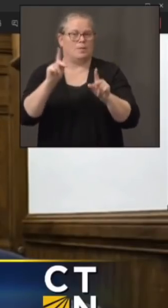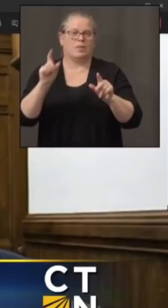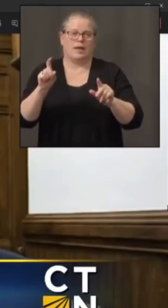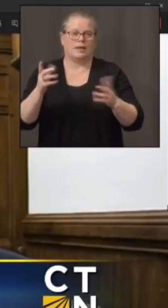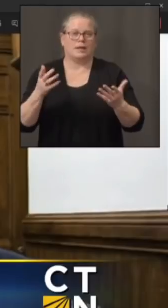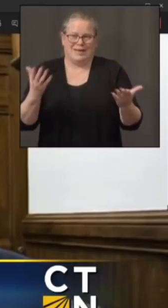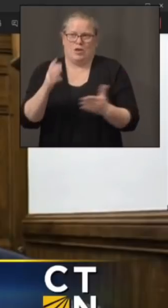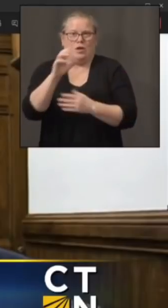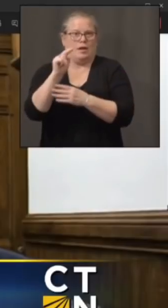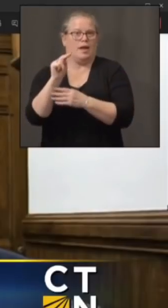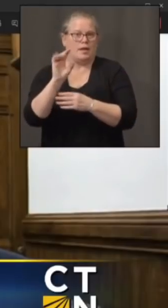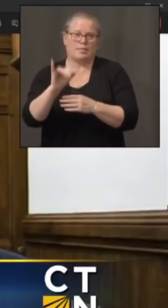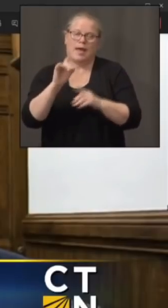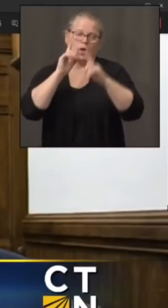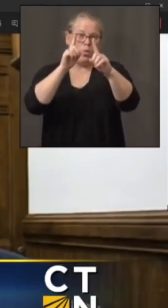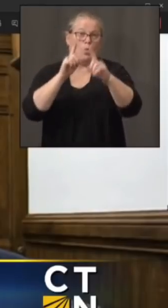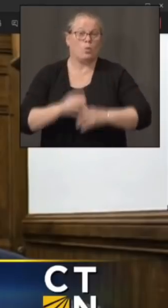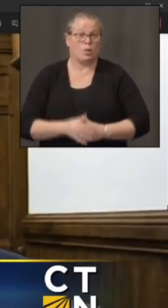in Connecticut.